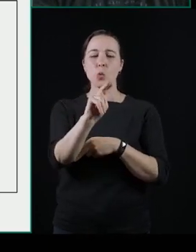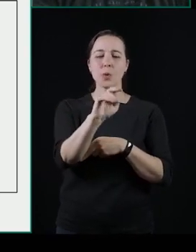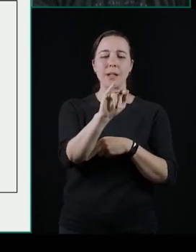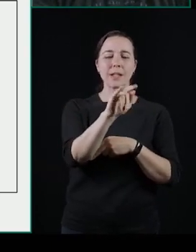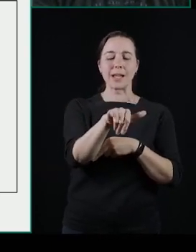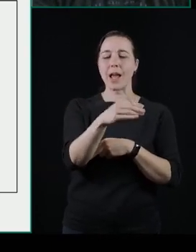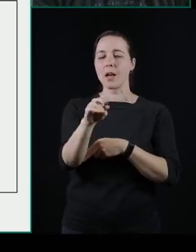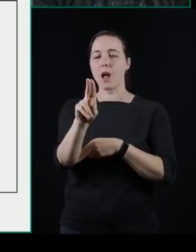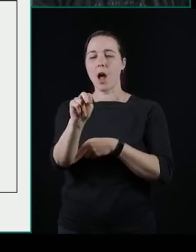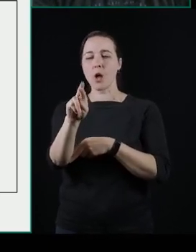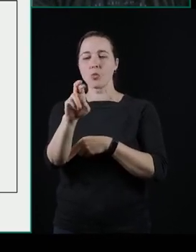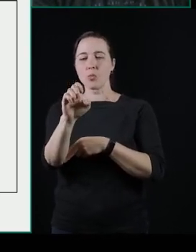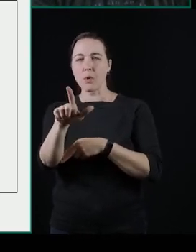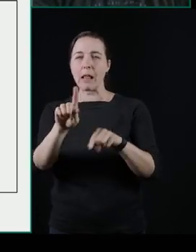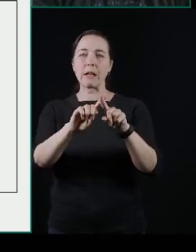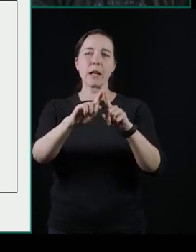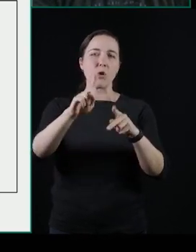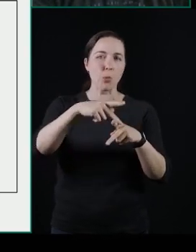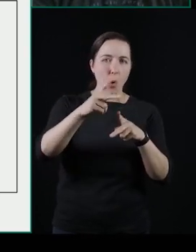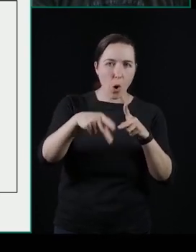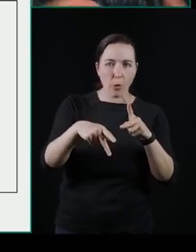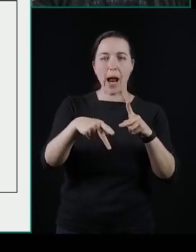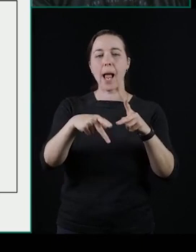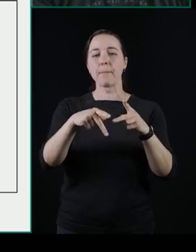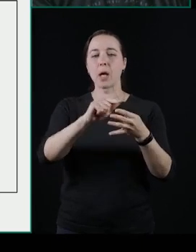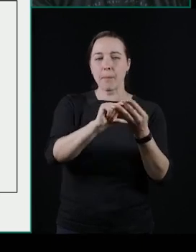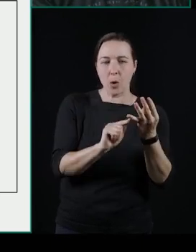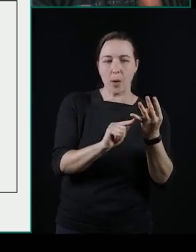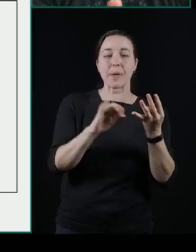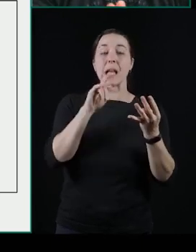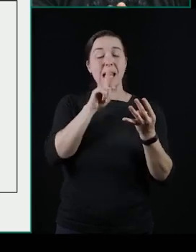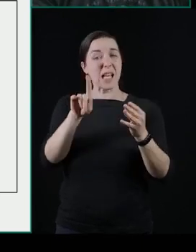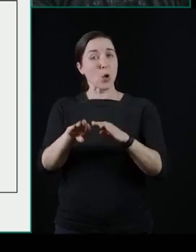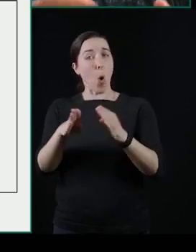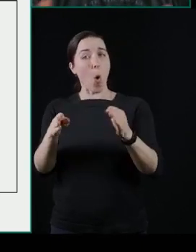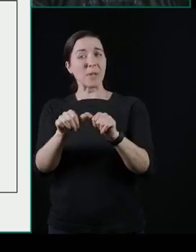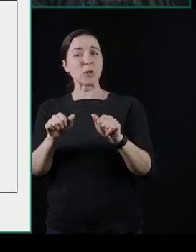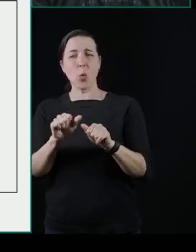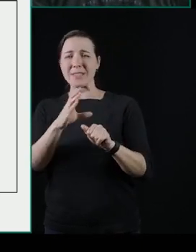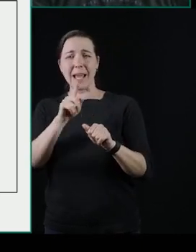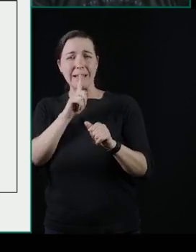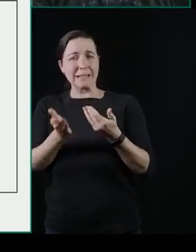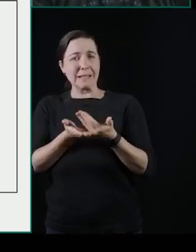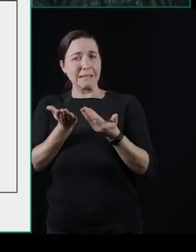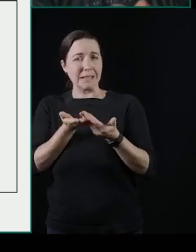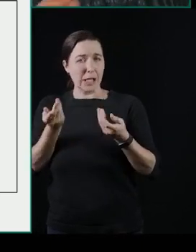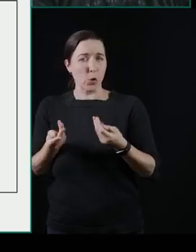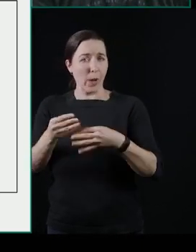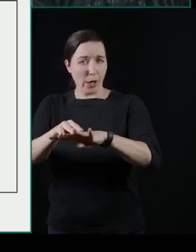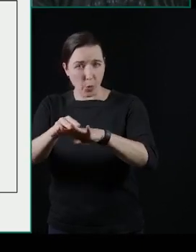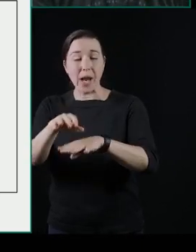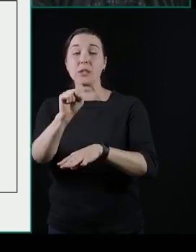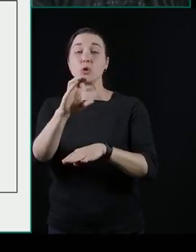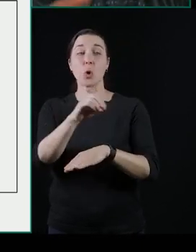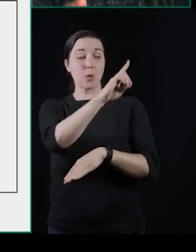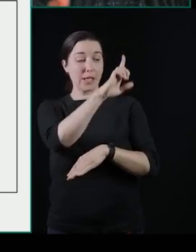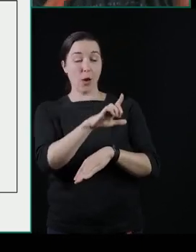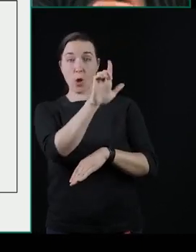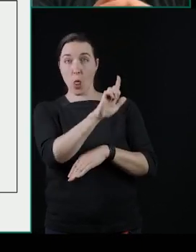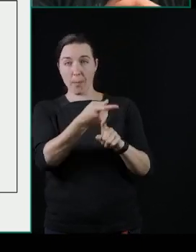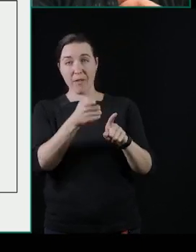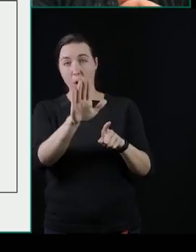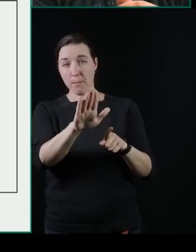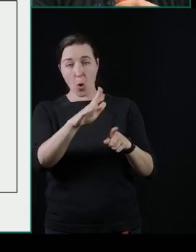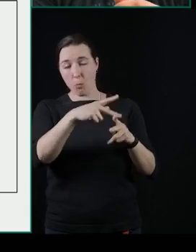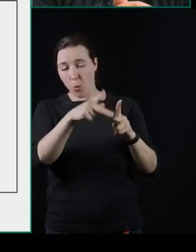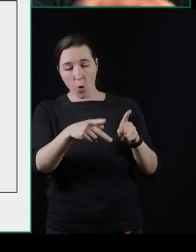popular programming platforms and programming environments. It's open source, and it's very easy to integrate. So you download the library from your